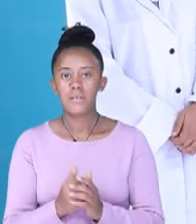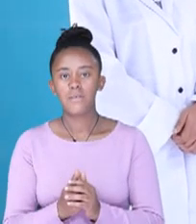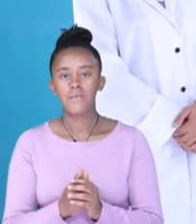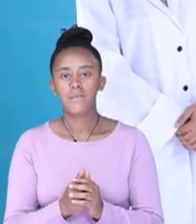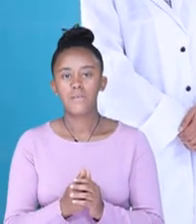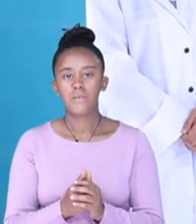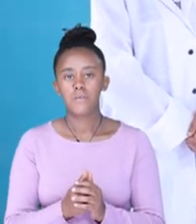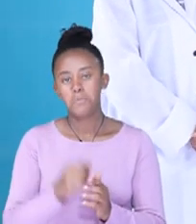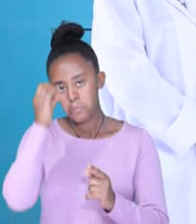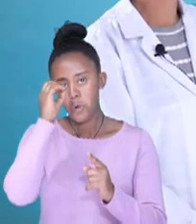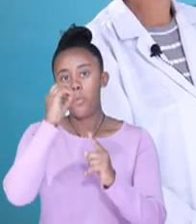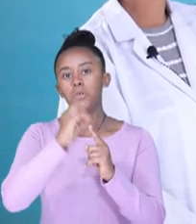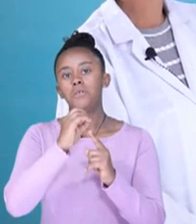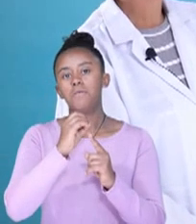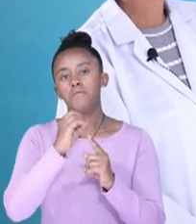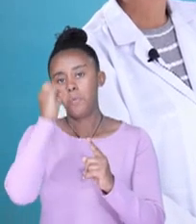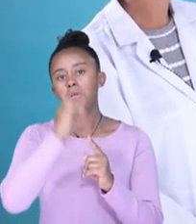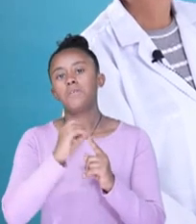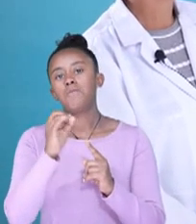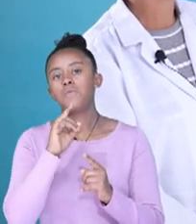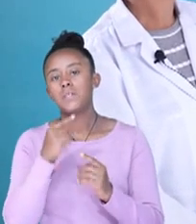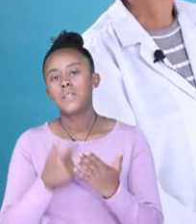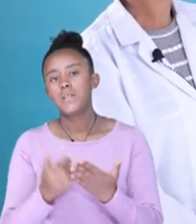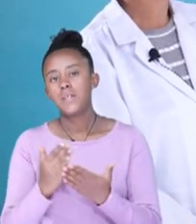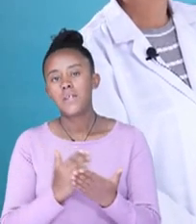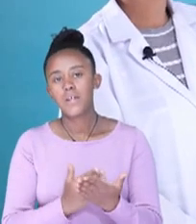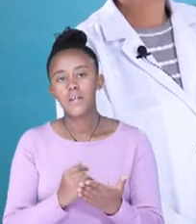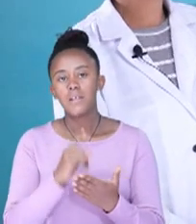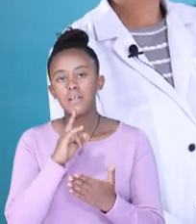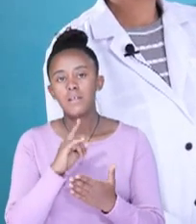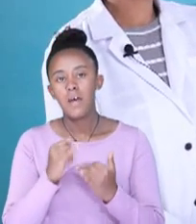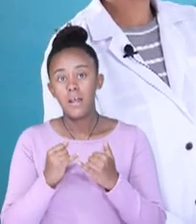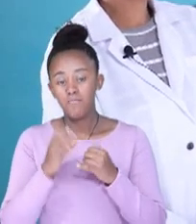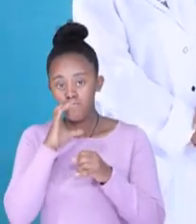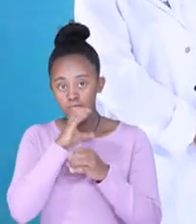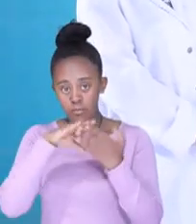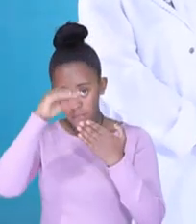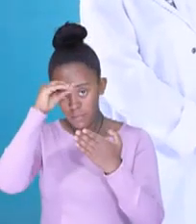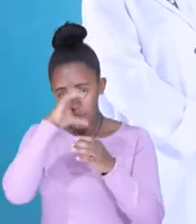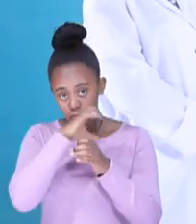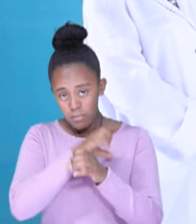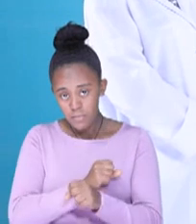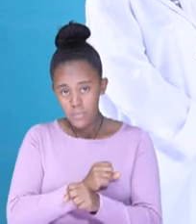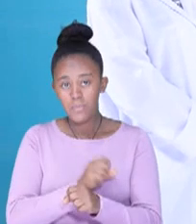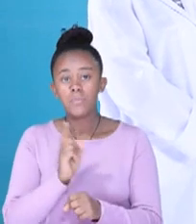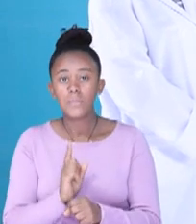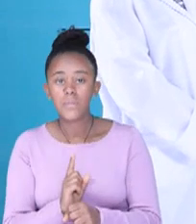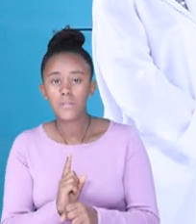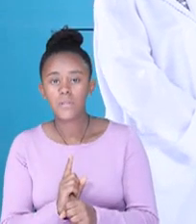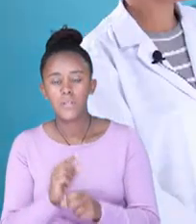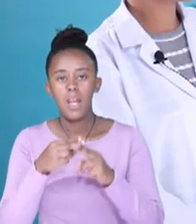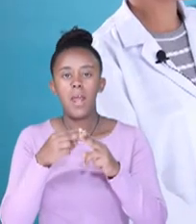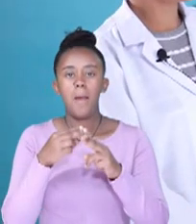objective of the lesson is at the end of this section you should be able to